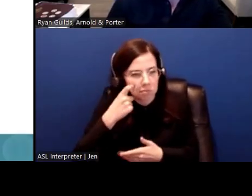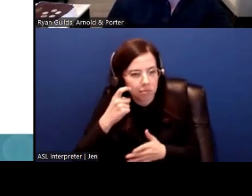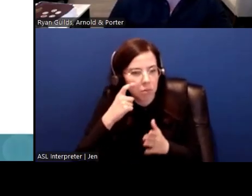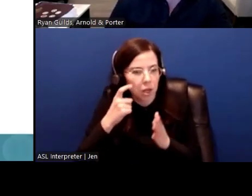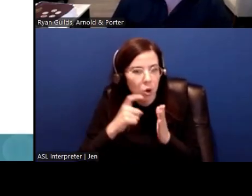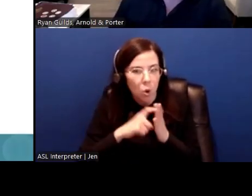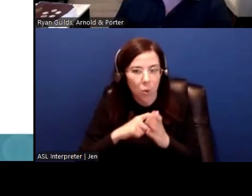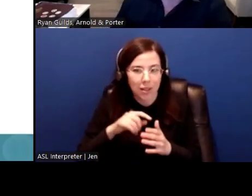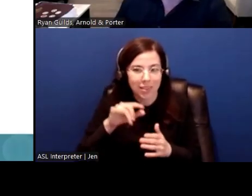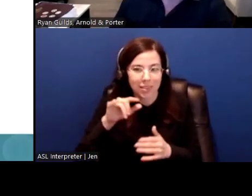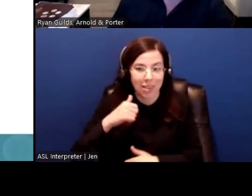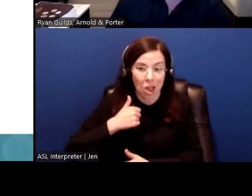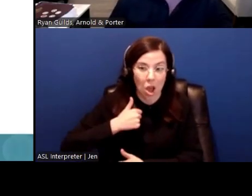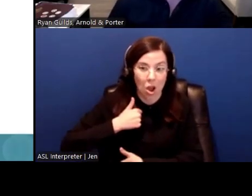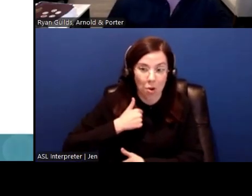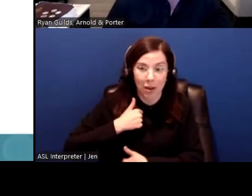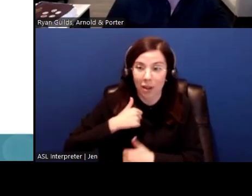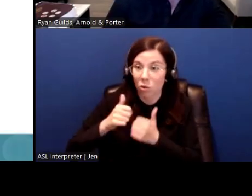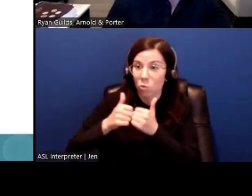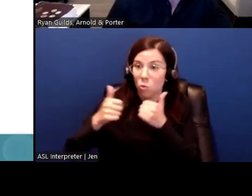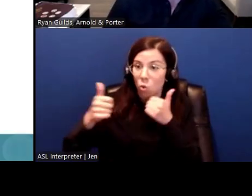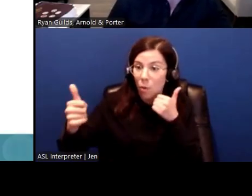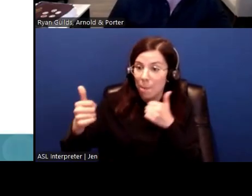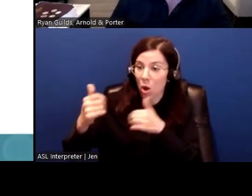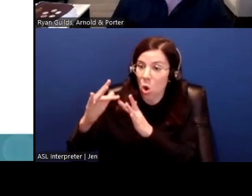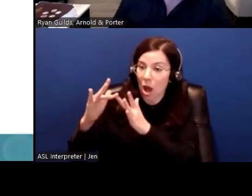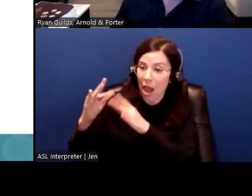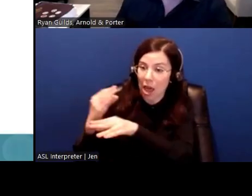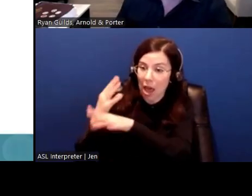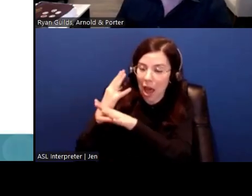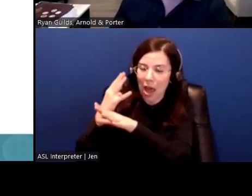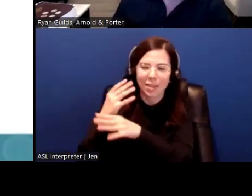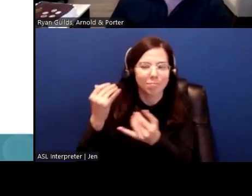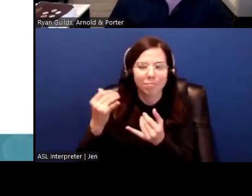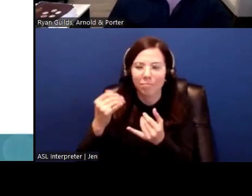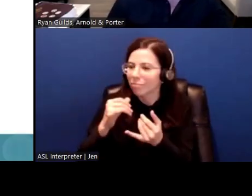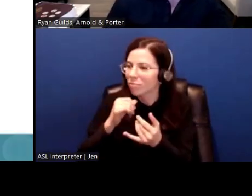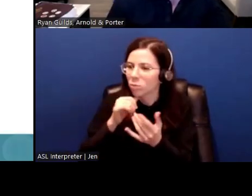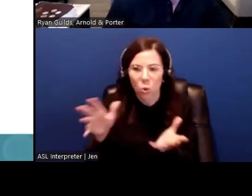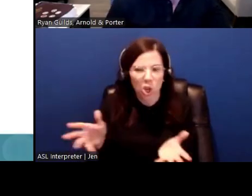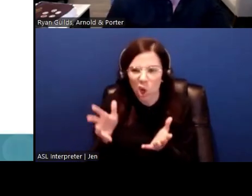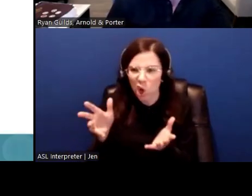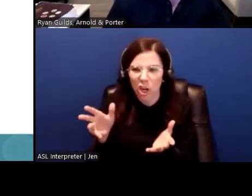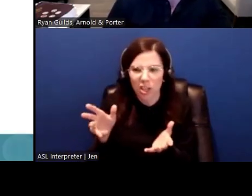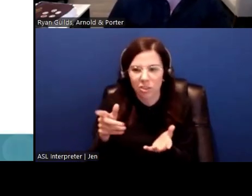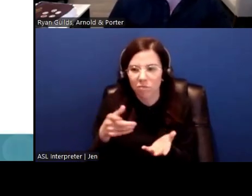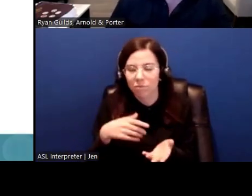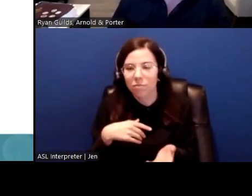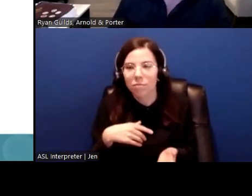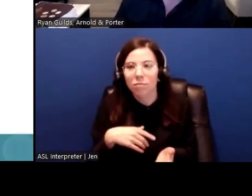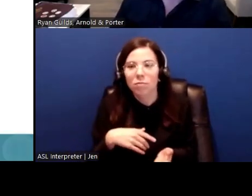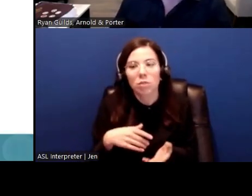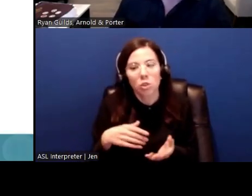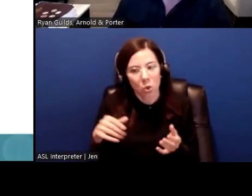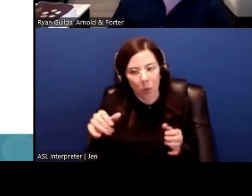however, in which remote participation is discouraged. And so it is not uncommon for courts to reject those requests. Now, if you're